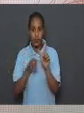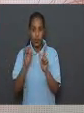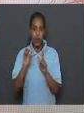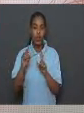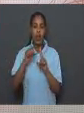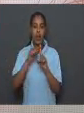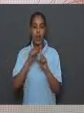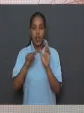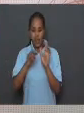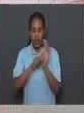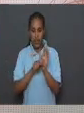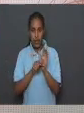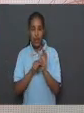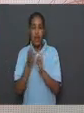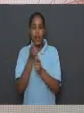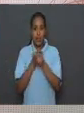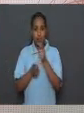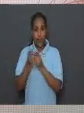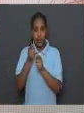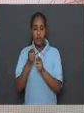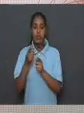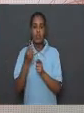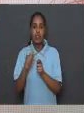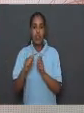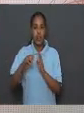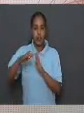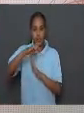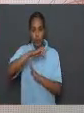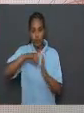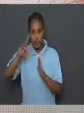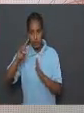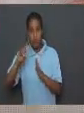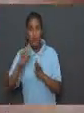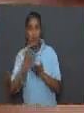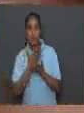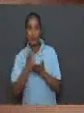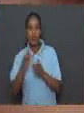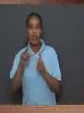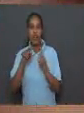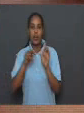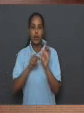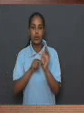anions, are attracted to the electron-removing anode.